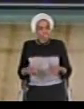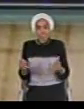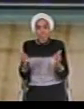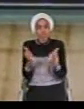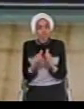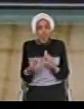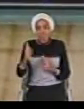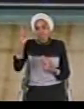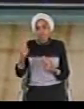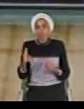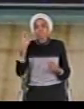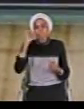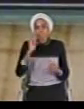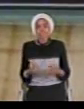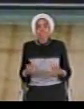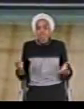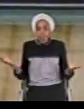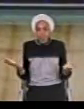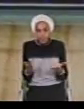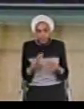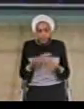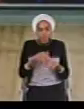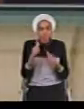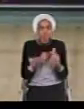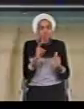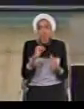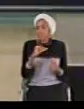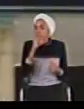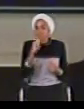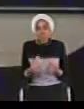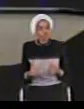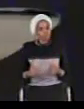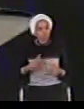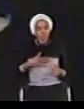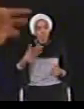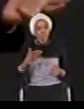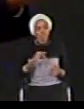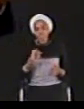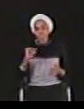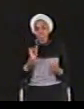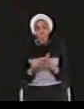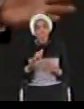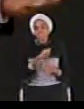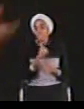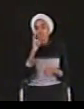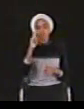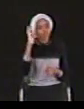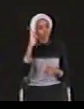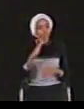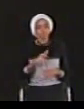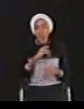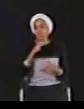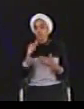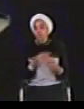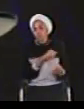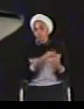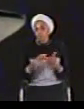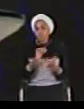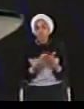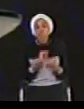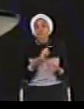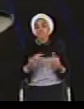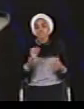He calls everyone. He is not willing that anyone should perish, but that all should come